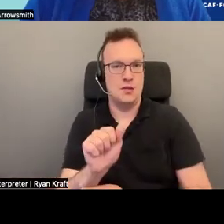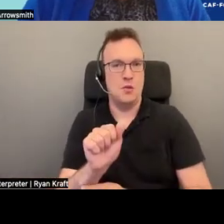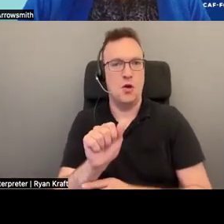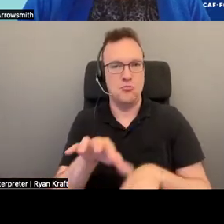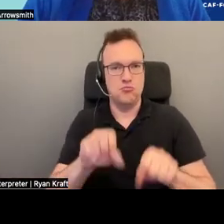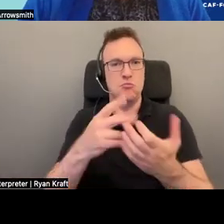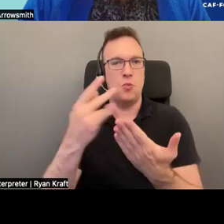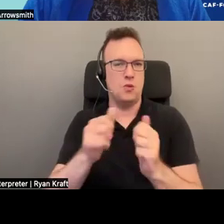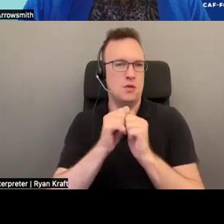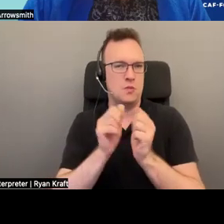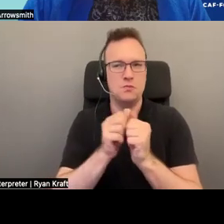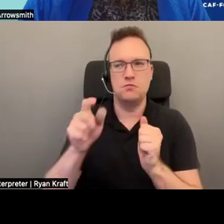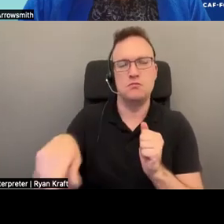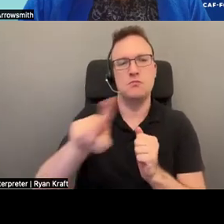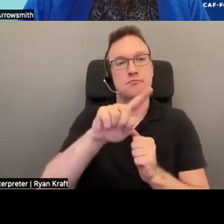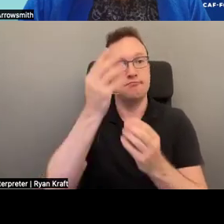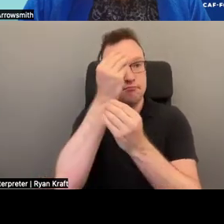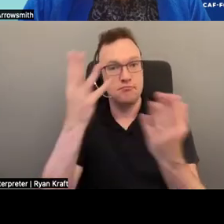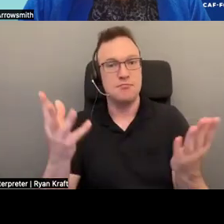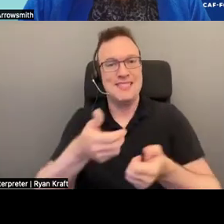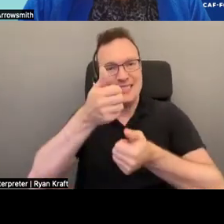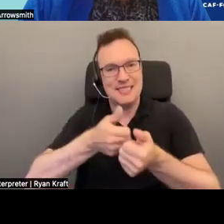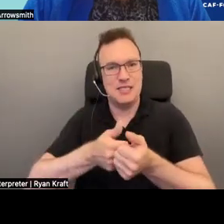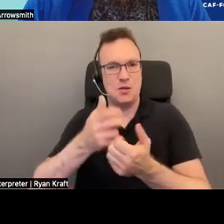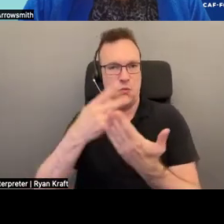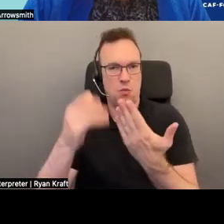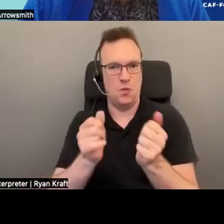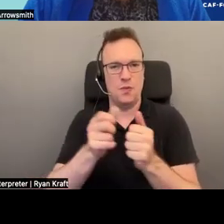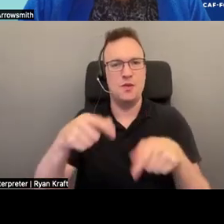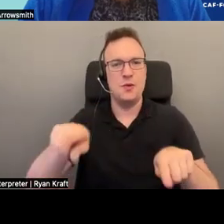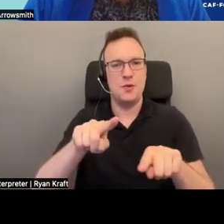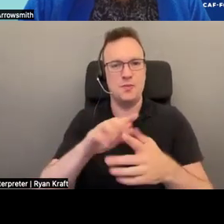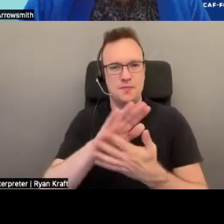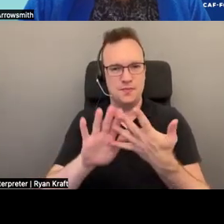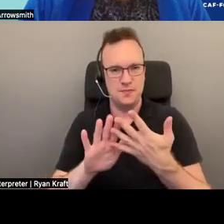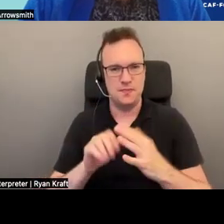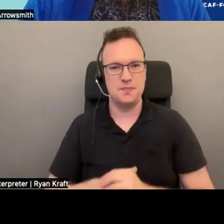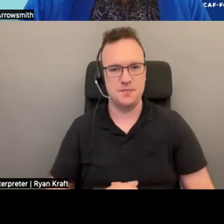like to share a bit of information about each of these projects with you.